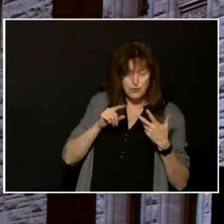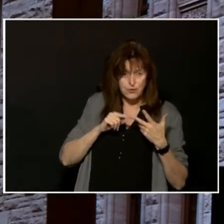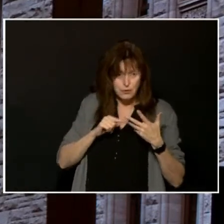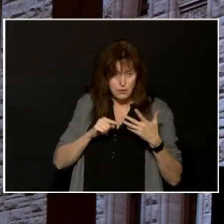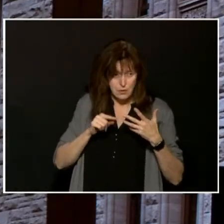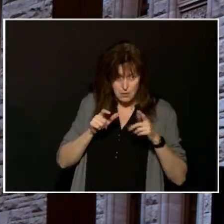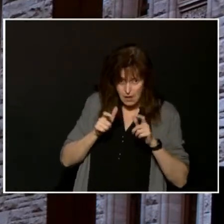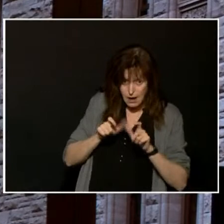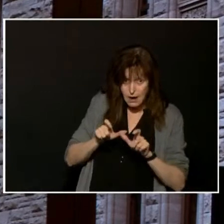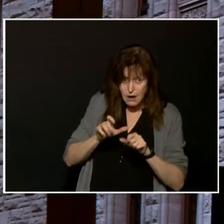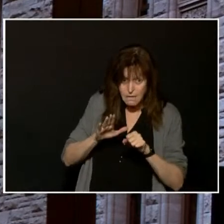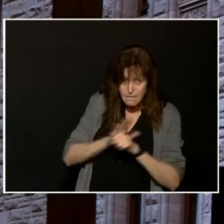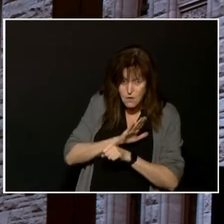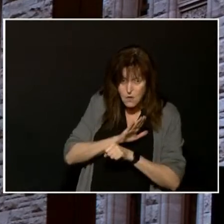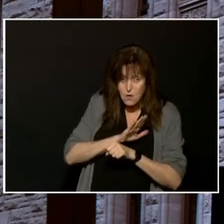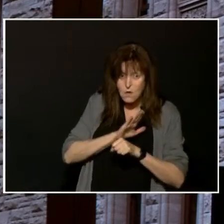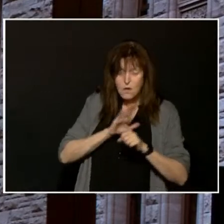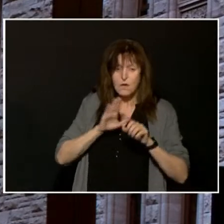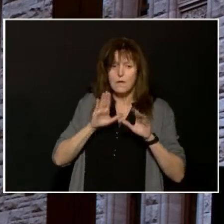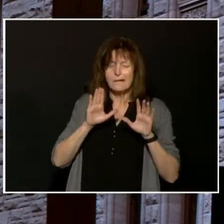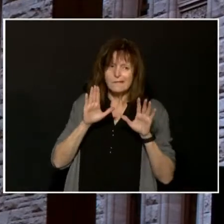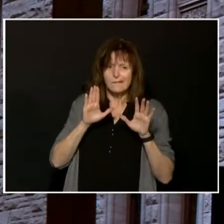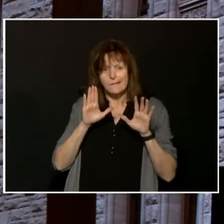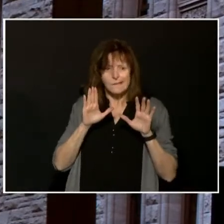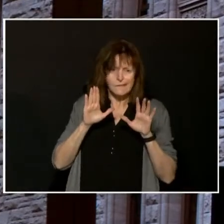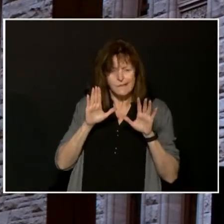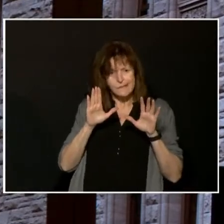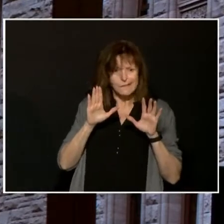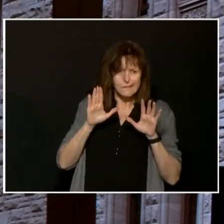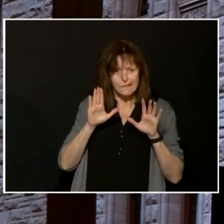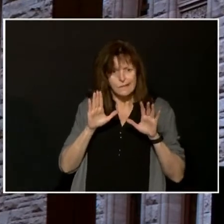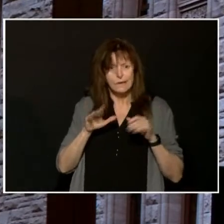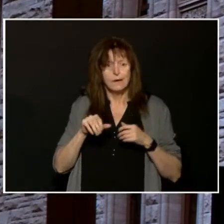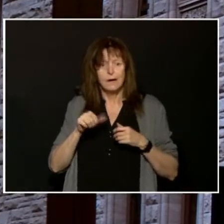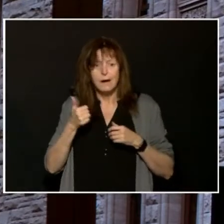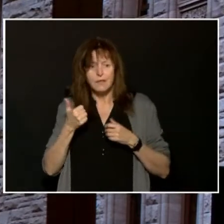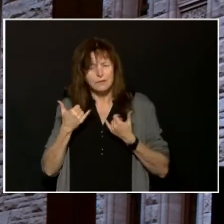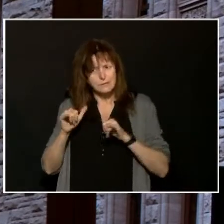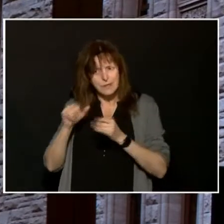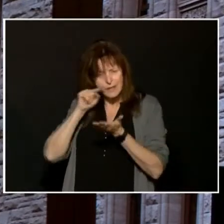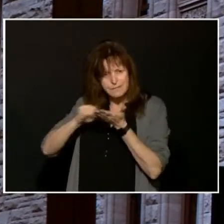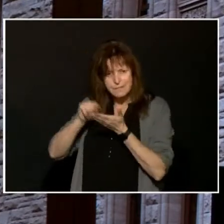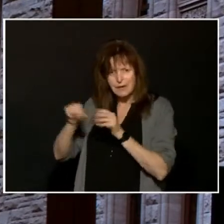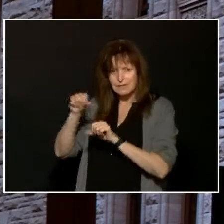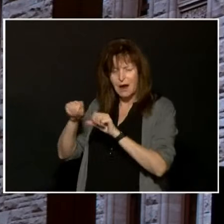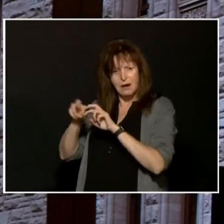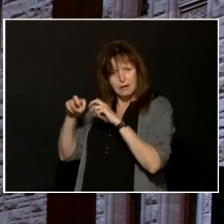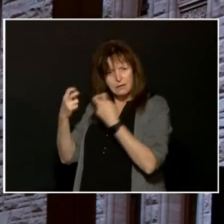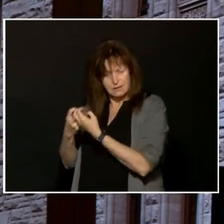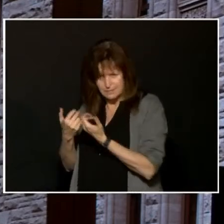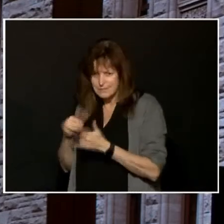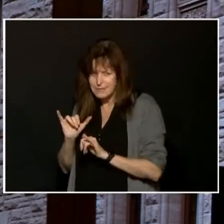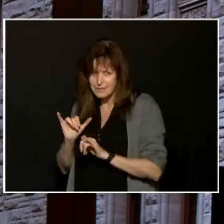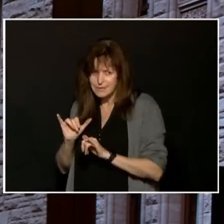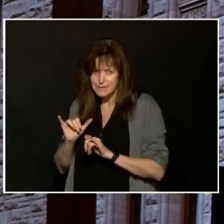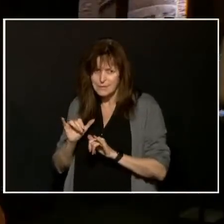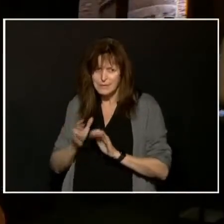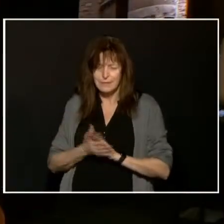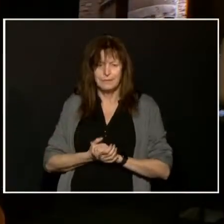sure we are prepared to offset that as a possibility. So those are the points we have. So more questions.